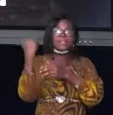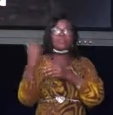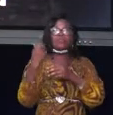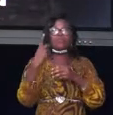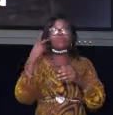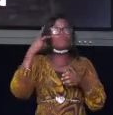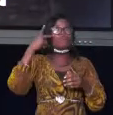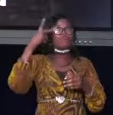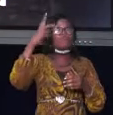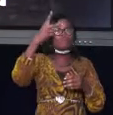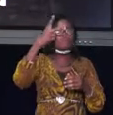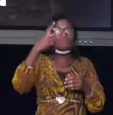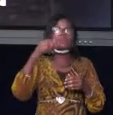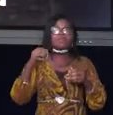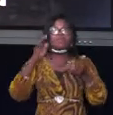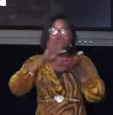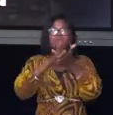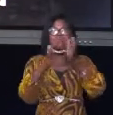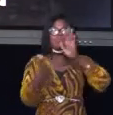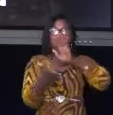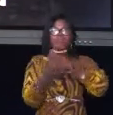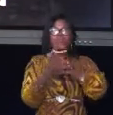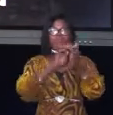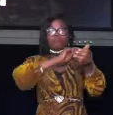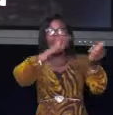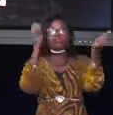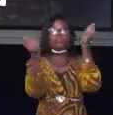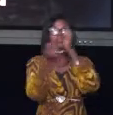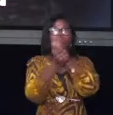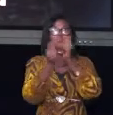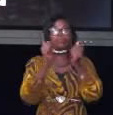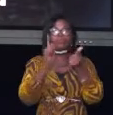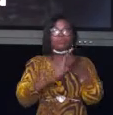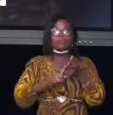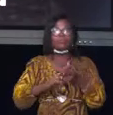is looked. It's added ED.